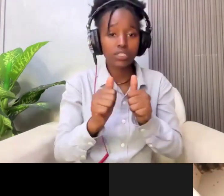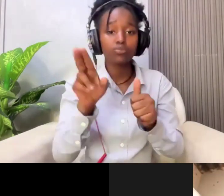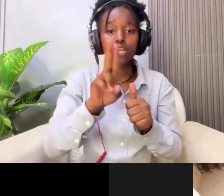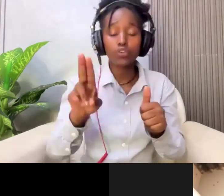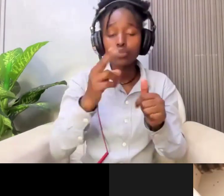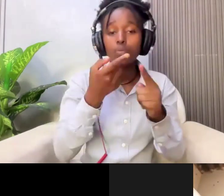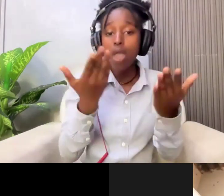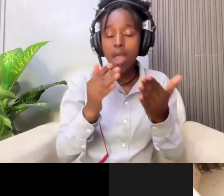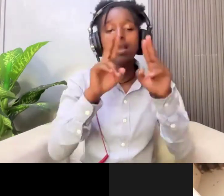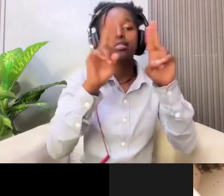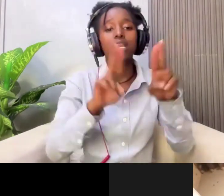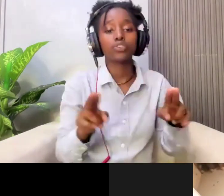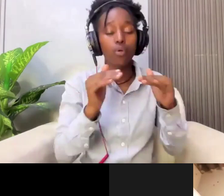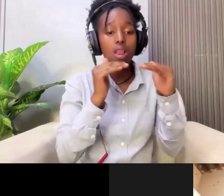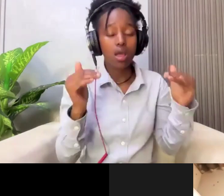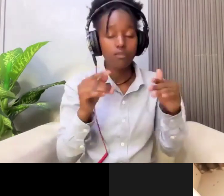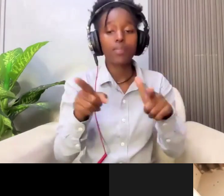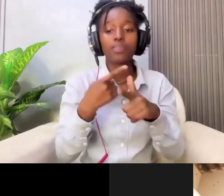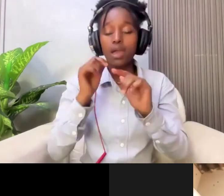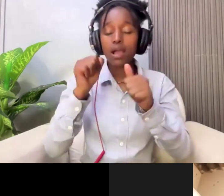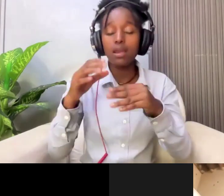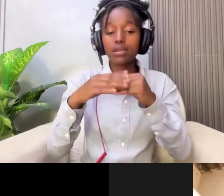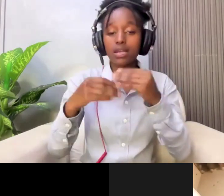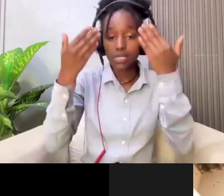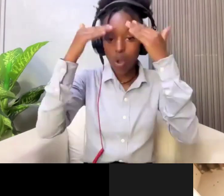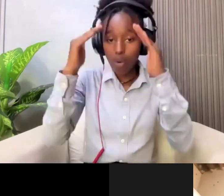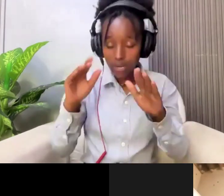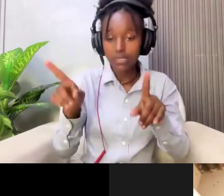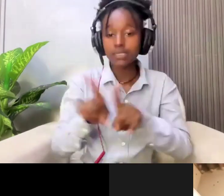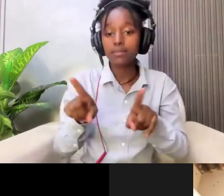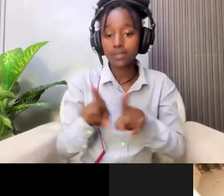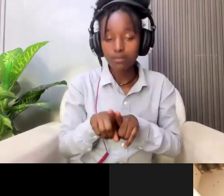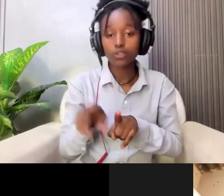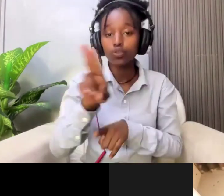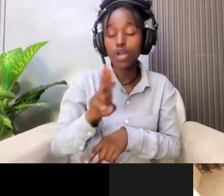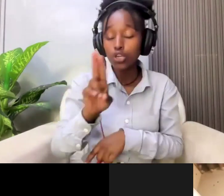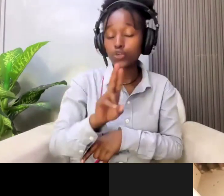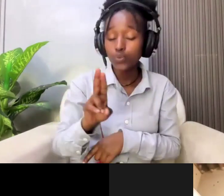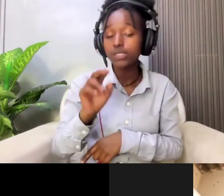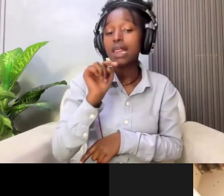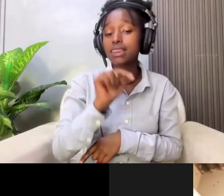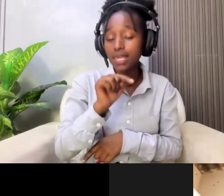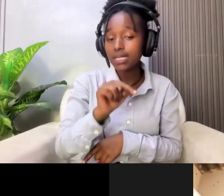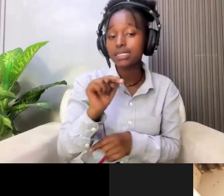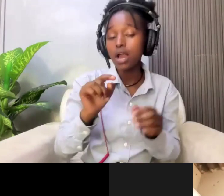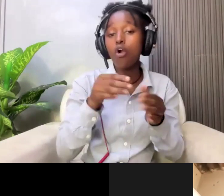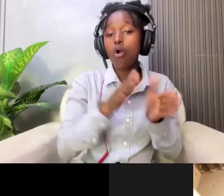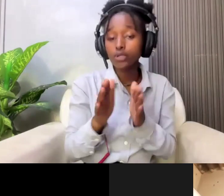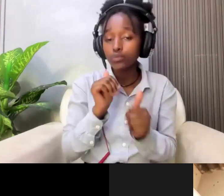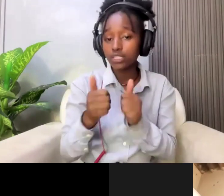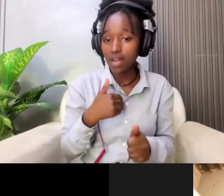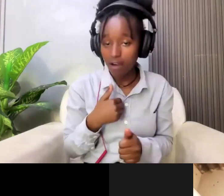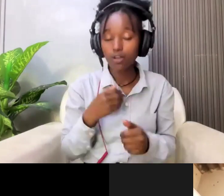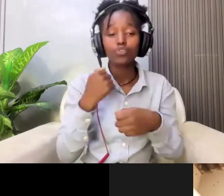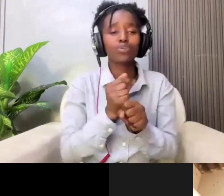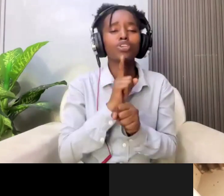this awareness program on Article 8, and that should be on local radio, in my view, which is the way we can reach most